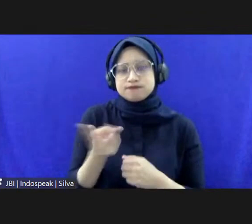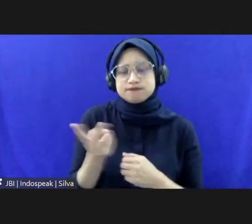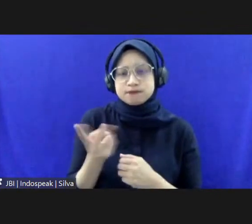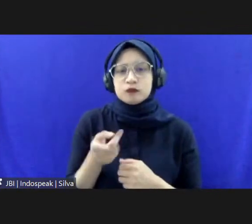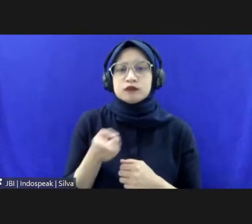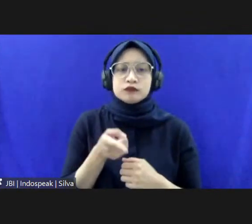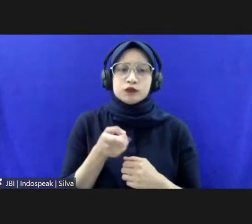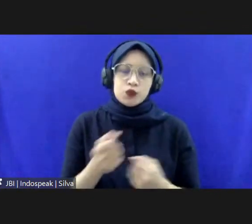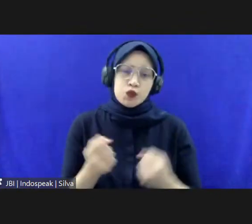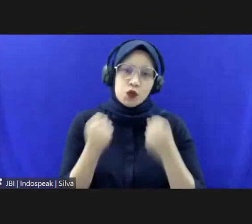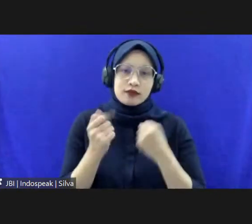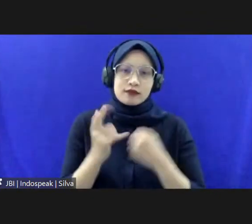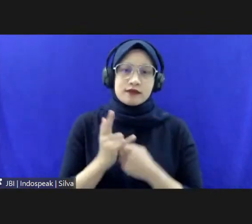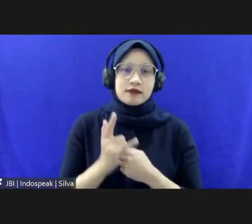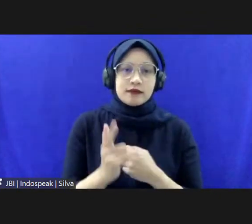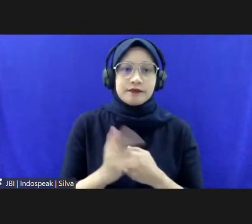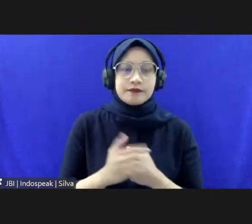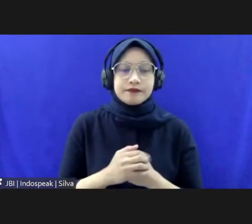rose